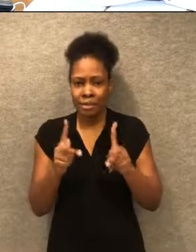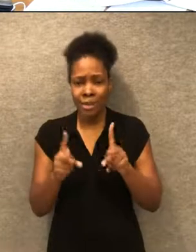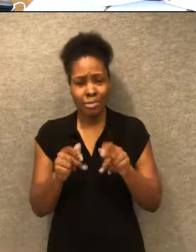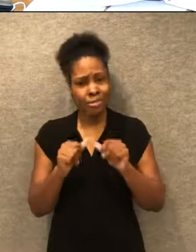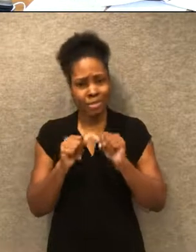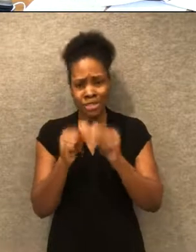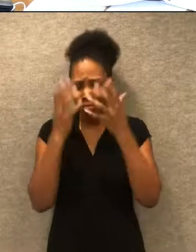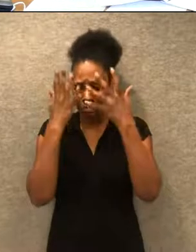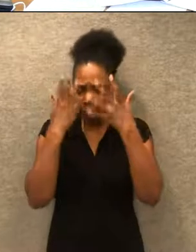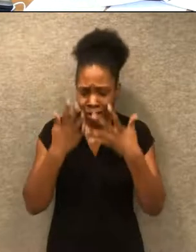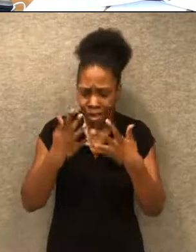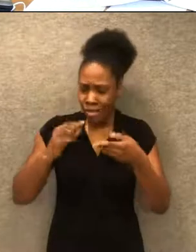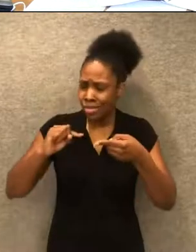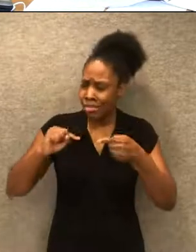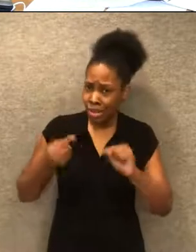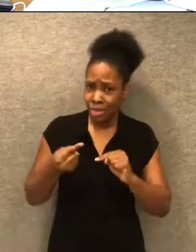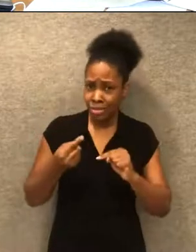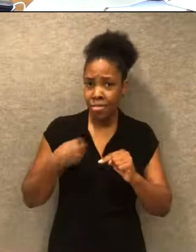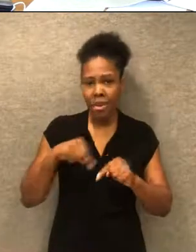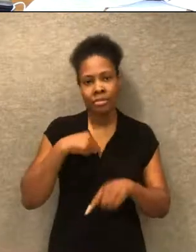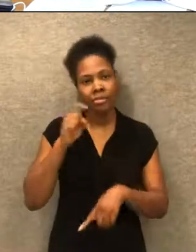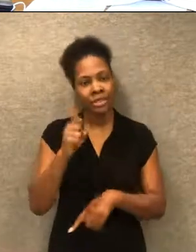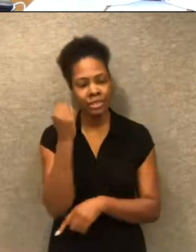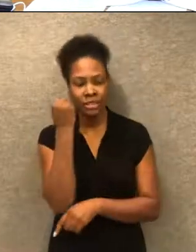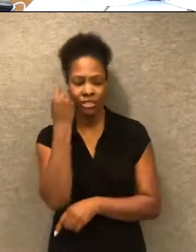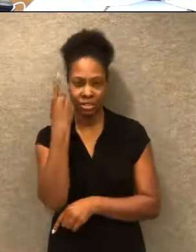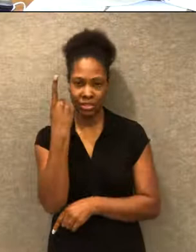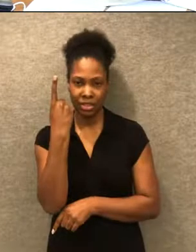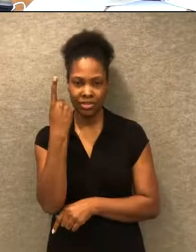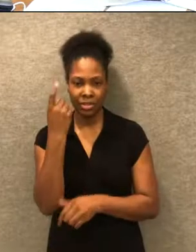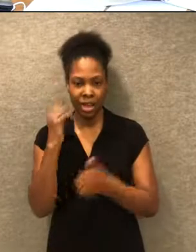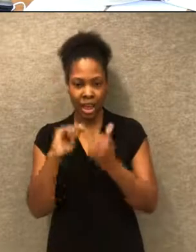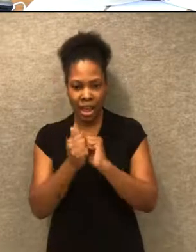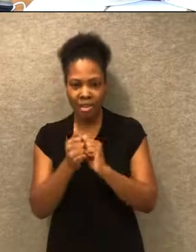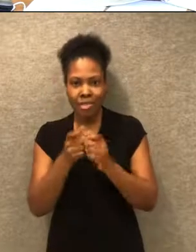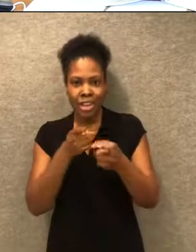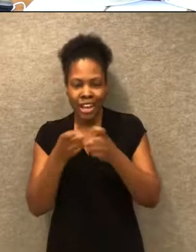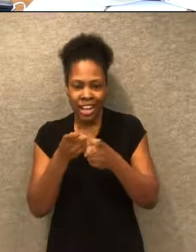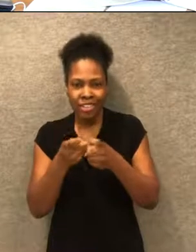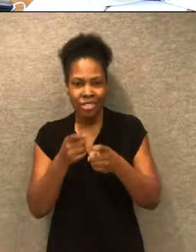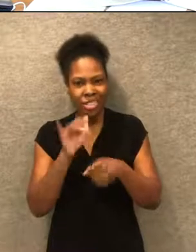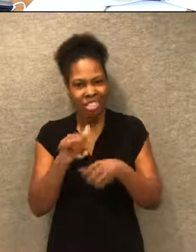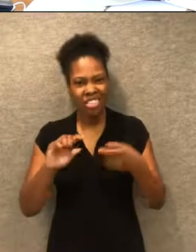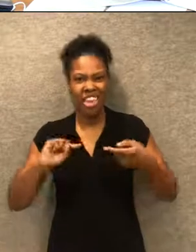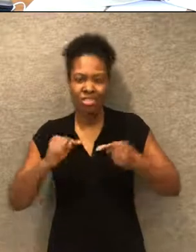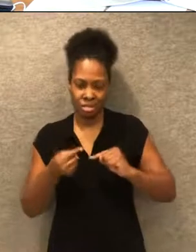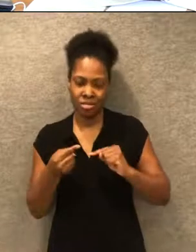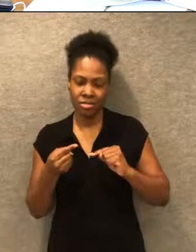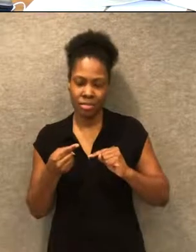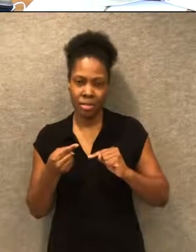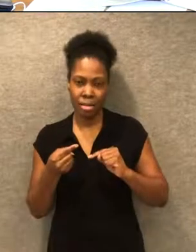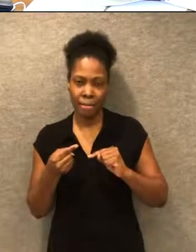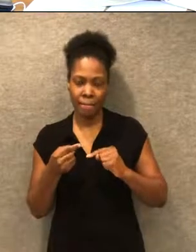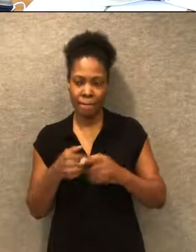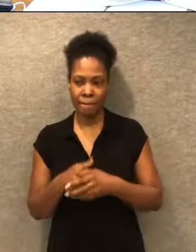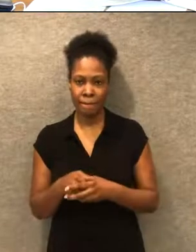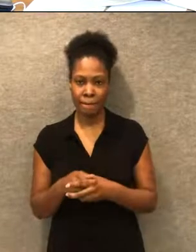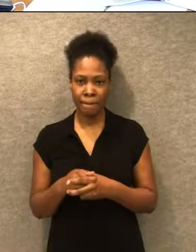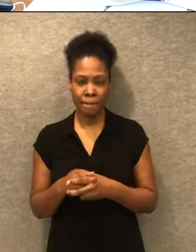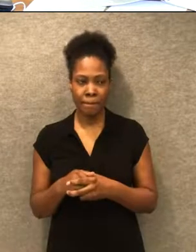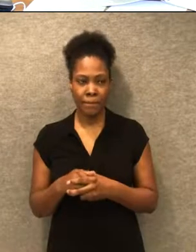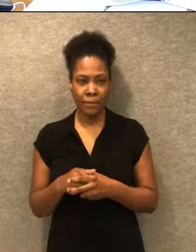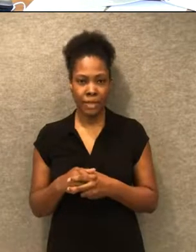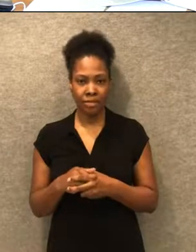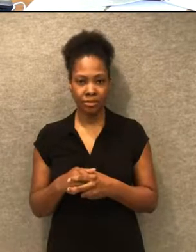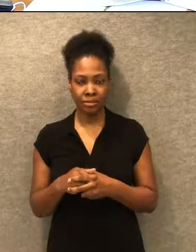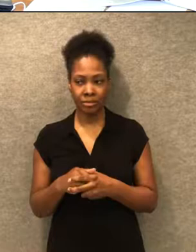people are still hurting, and we need to understand how to take care of their trauma, that we've all experienced in some ways.